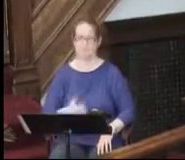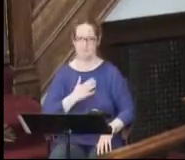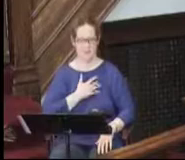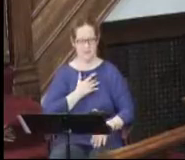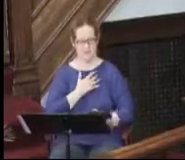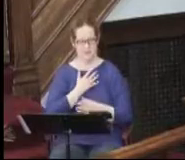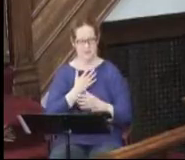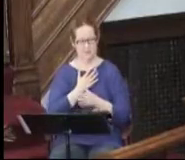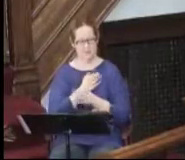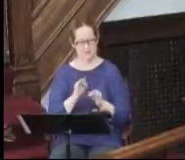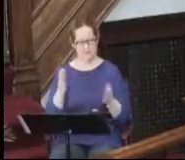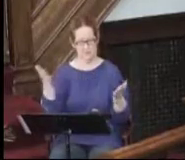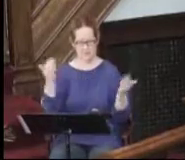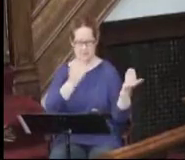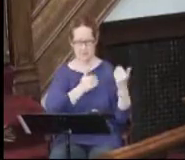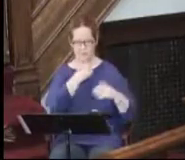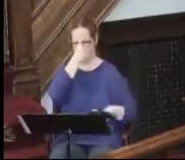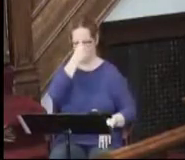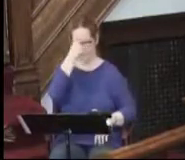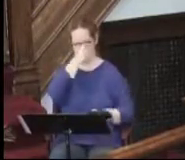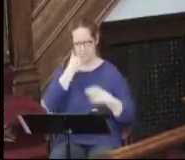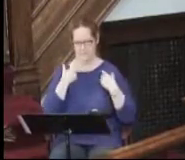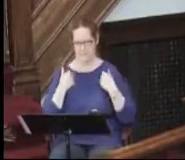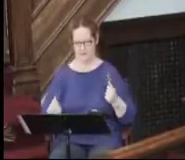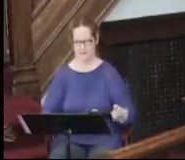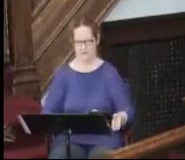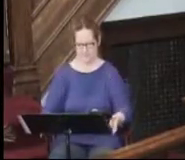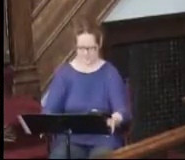Please feel free to come forward for anointing for healing.